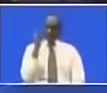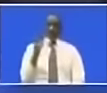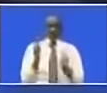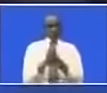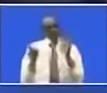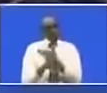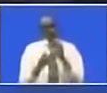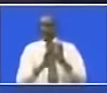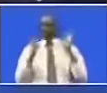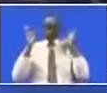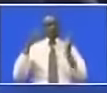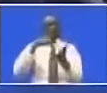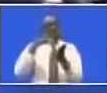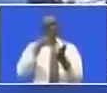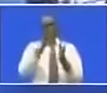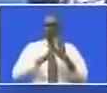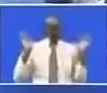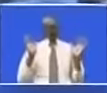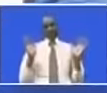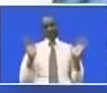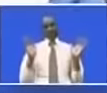deputy William Ruto out of his battles.